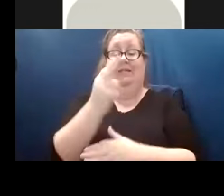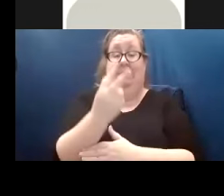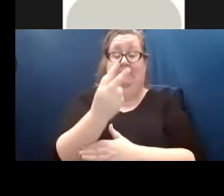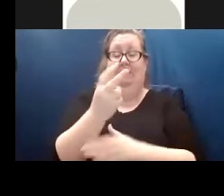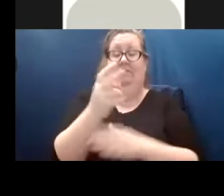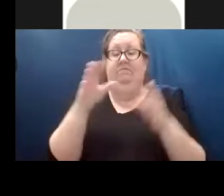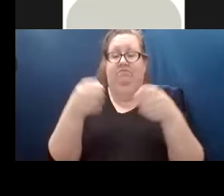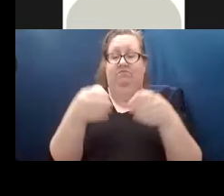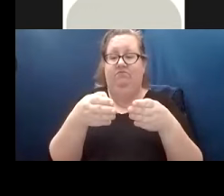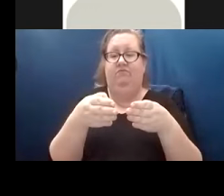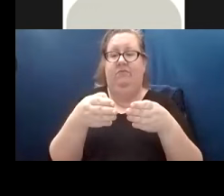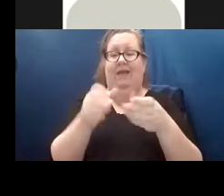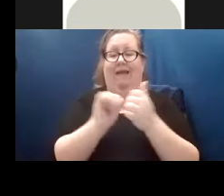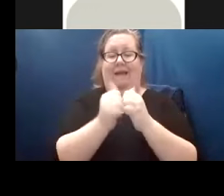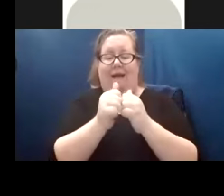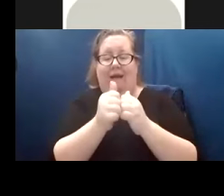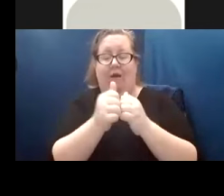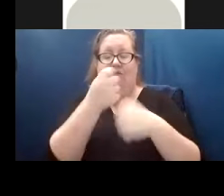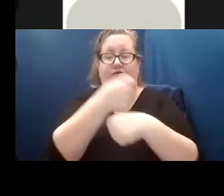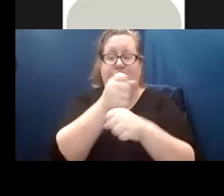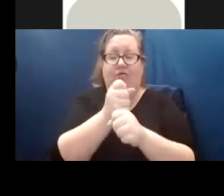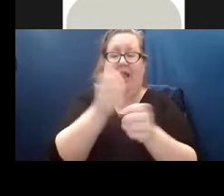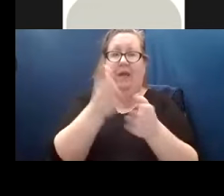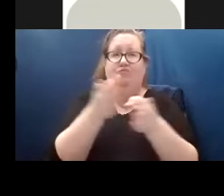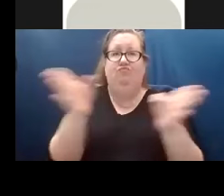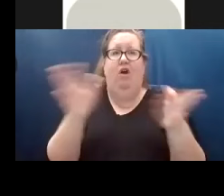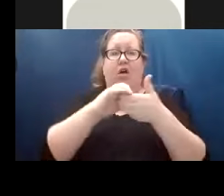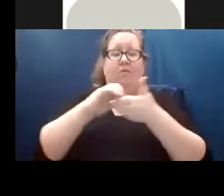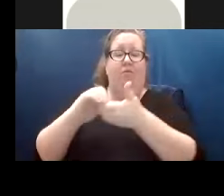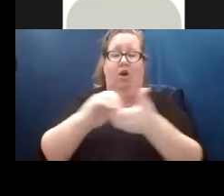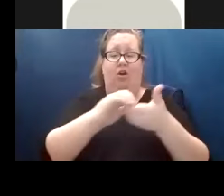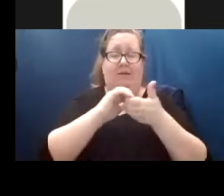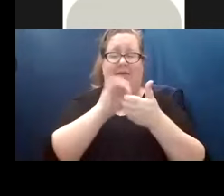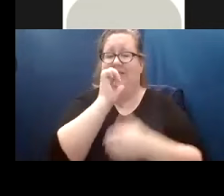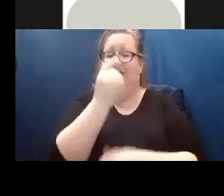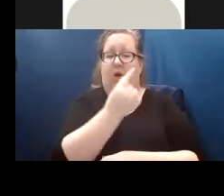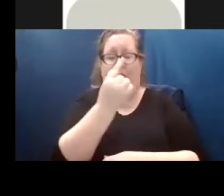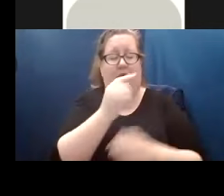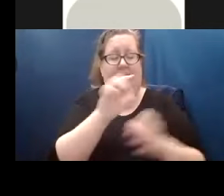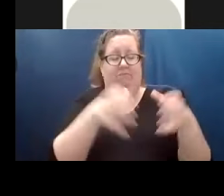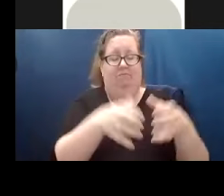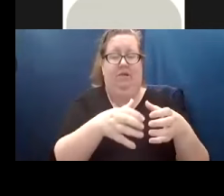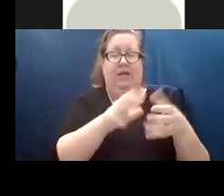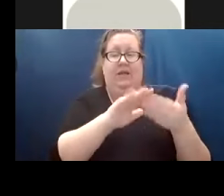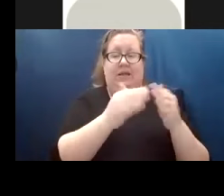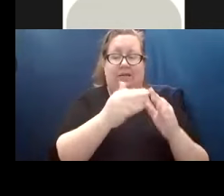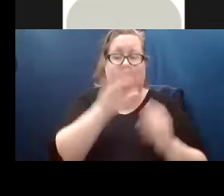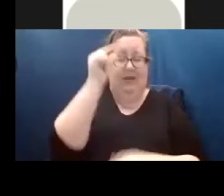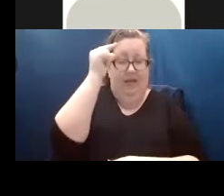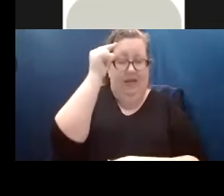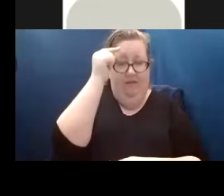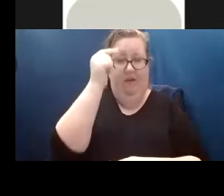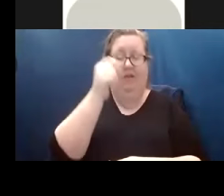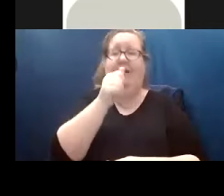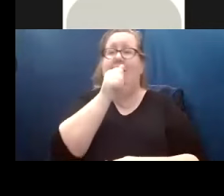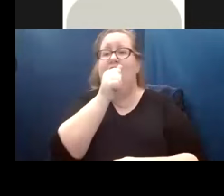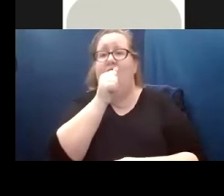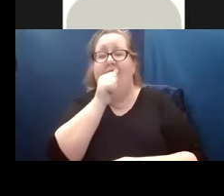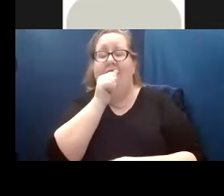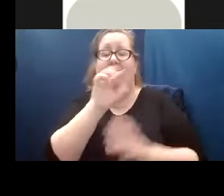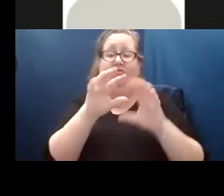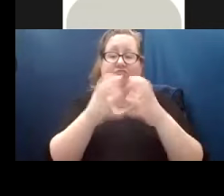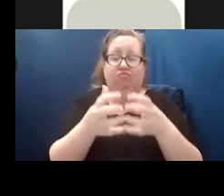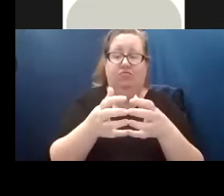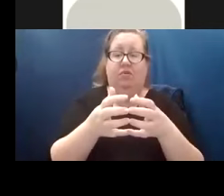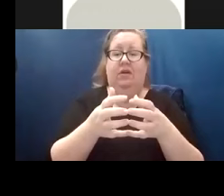at, what are ways of creating broader partnerships outside of municipal governments with private entities and institutional entities, but still